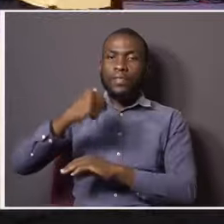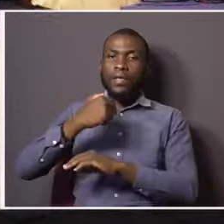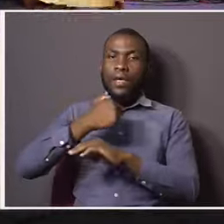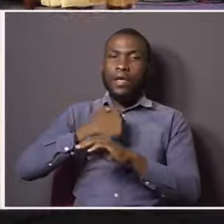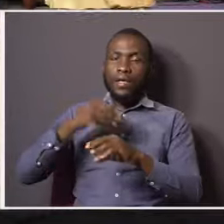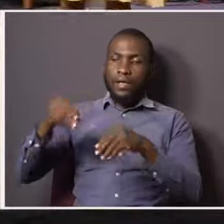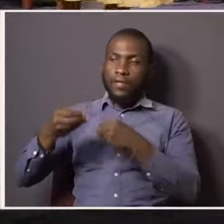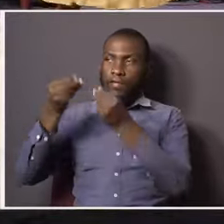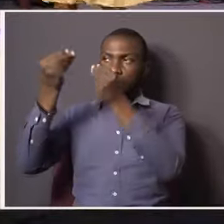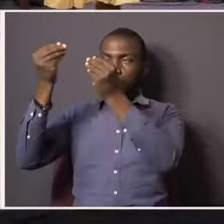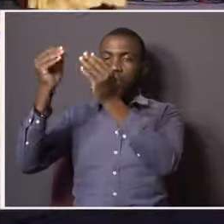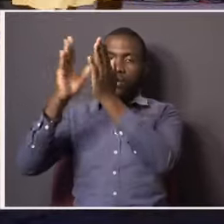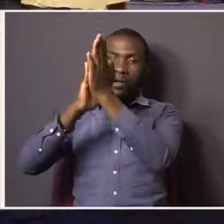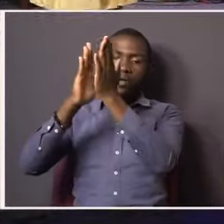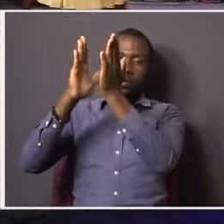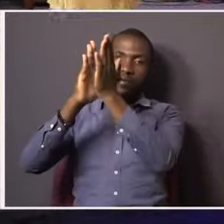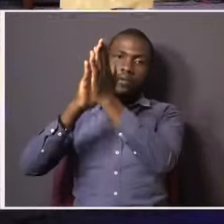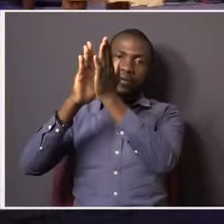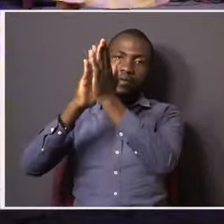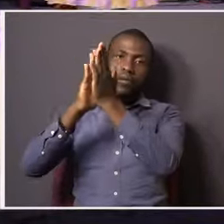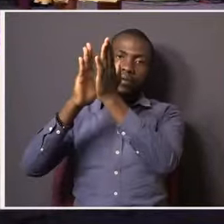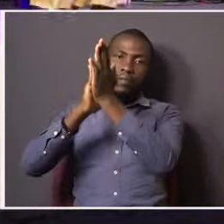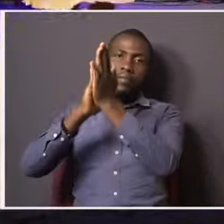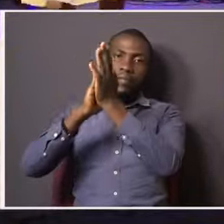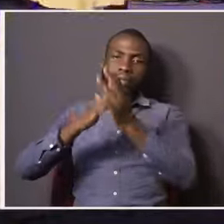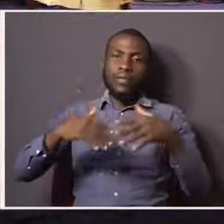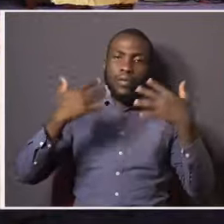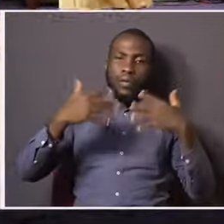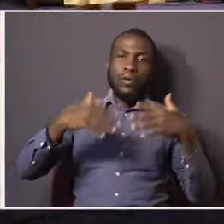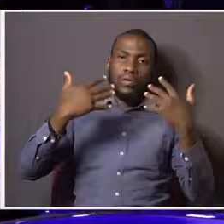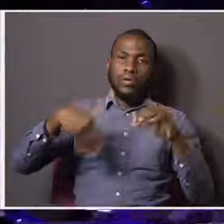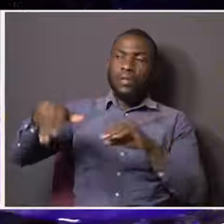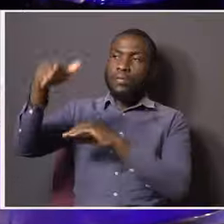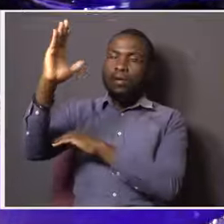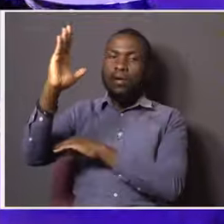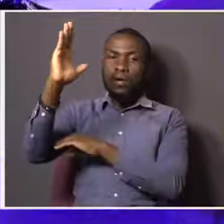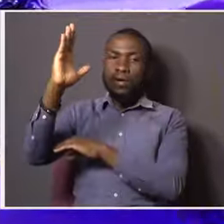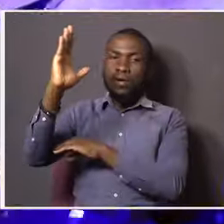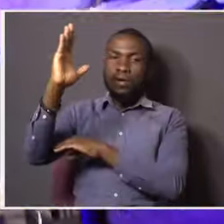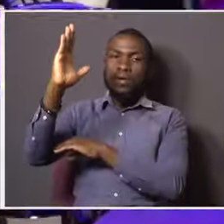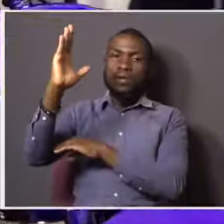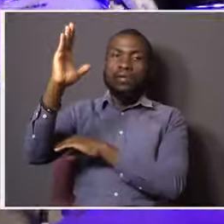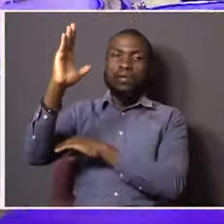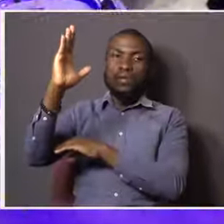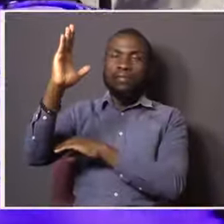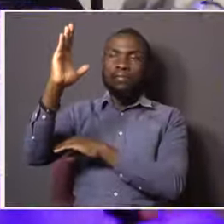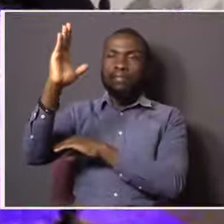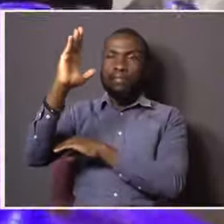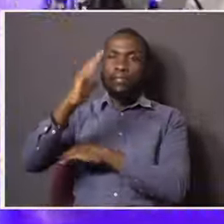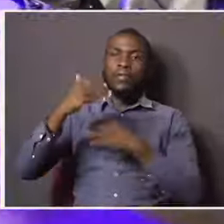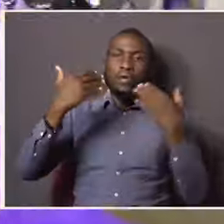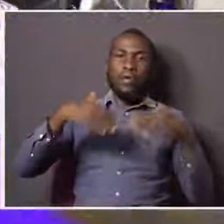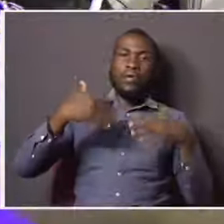you praise, I give you praise, awesome God, awesome God, you wanna know